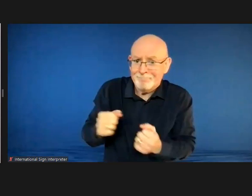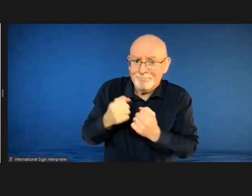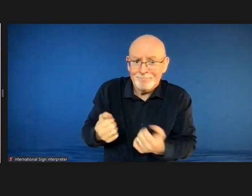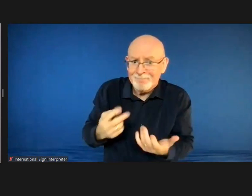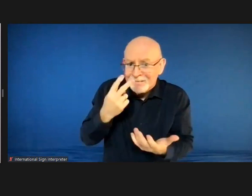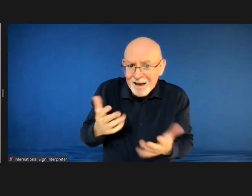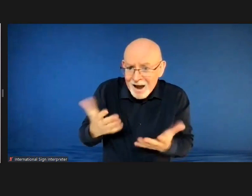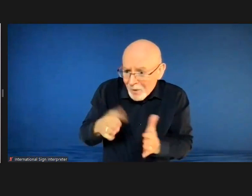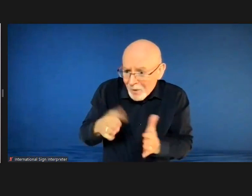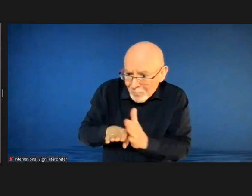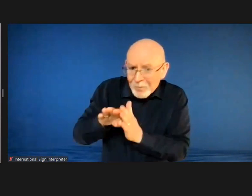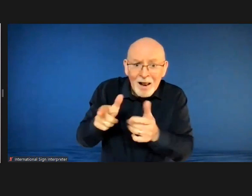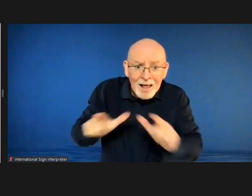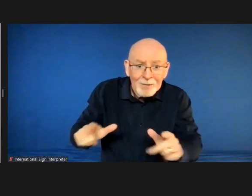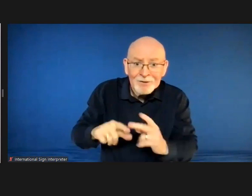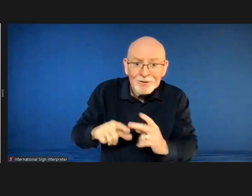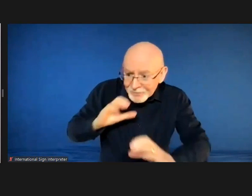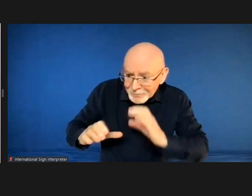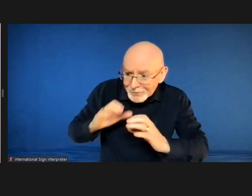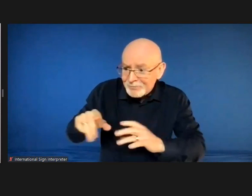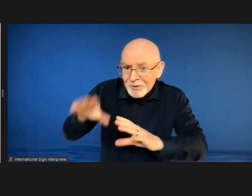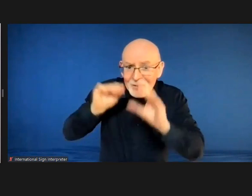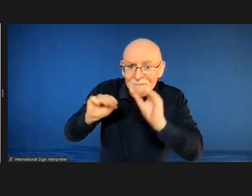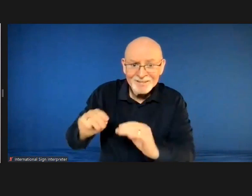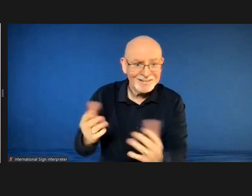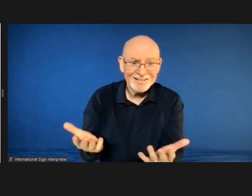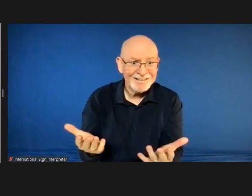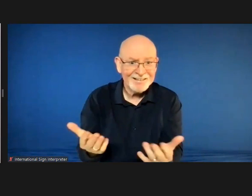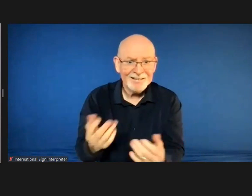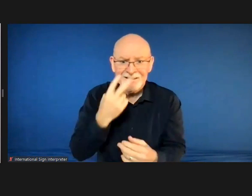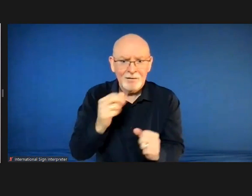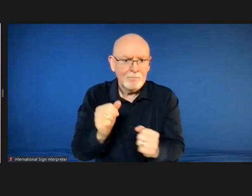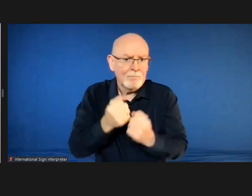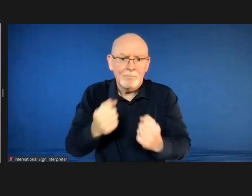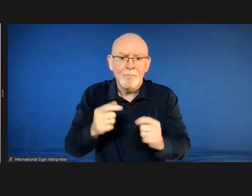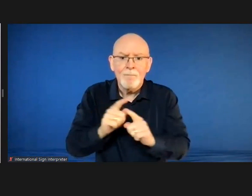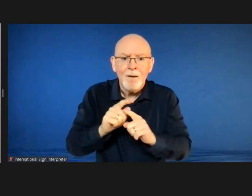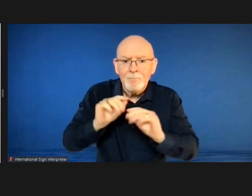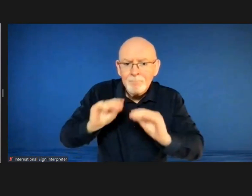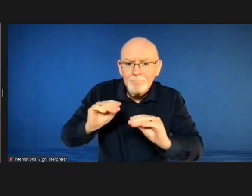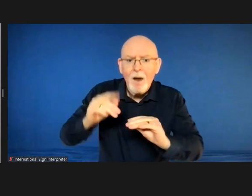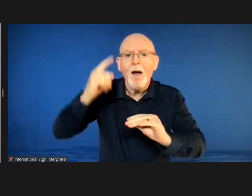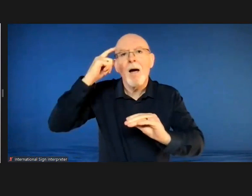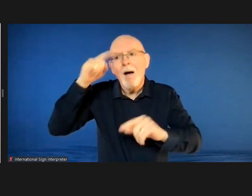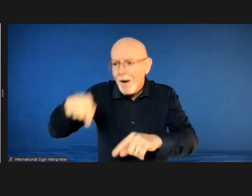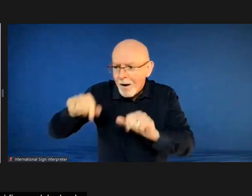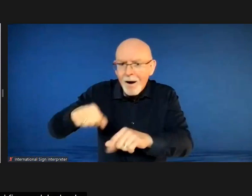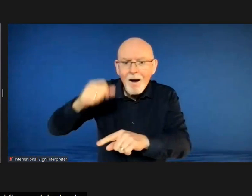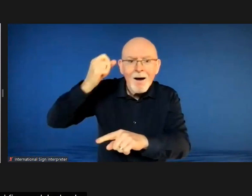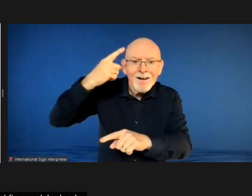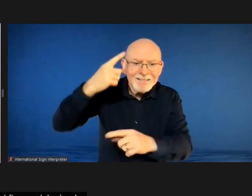model schools where each of the school would have the deaf children from the neighboring villages coming